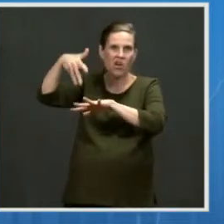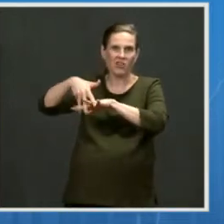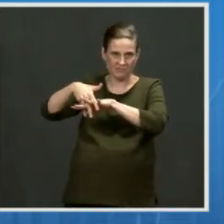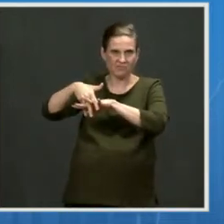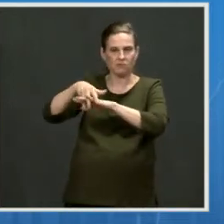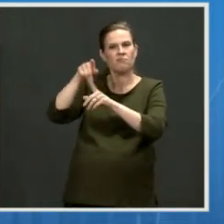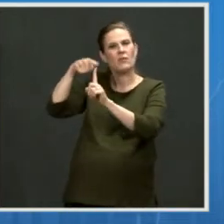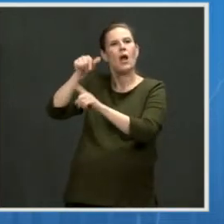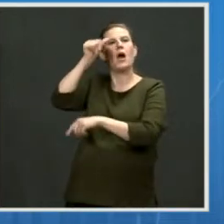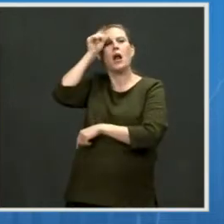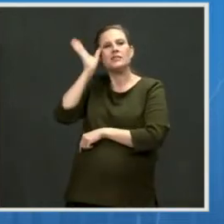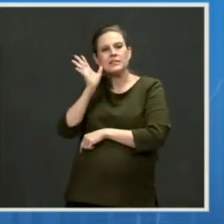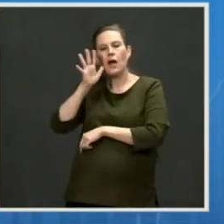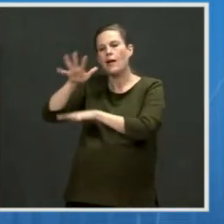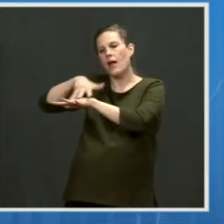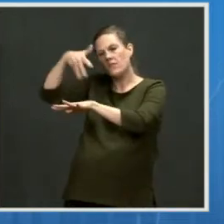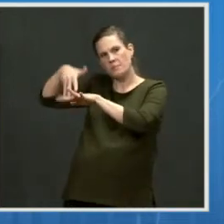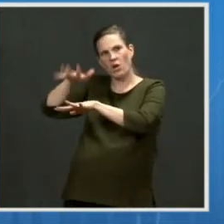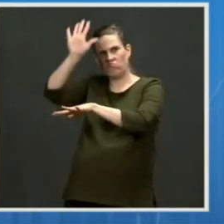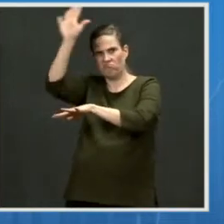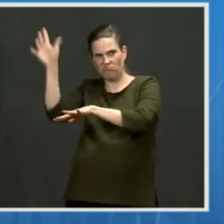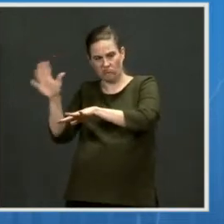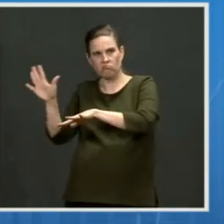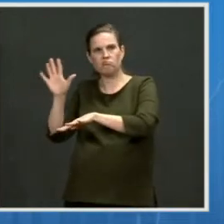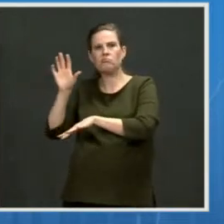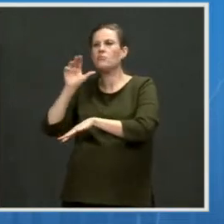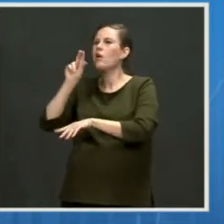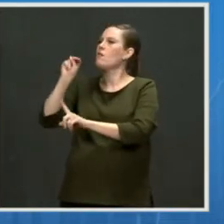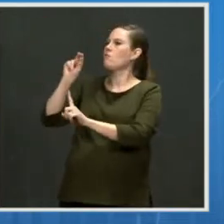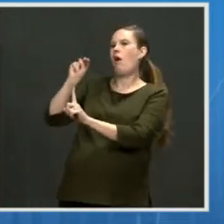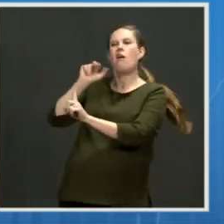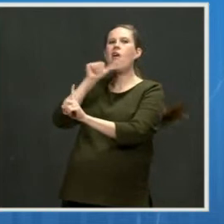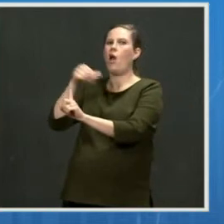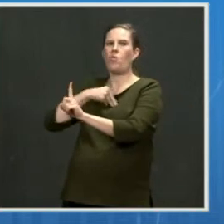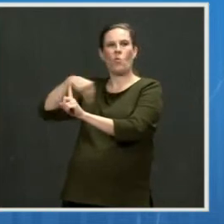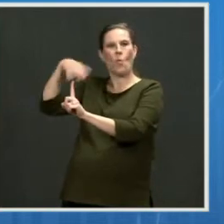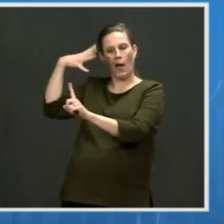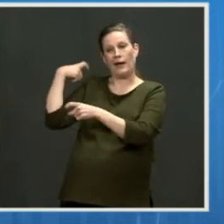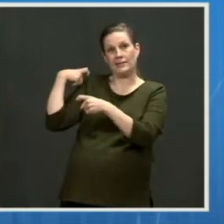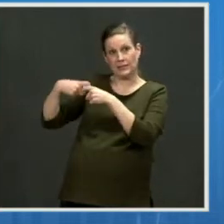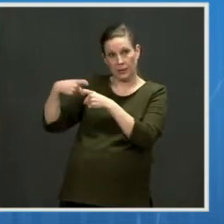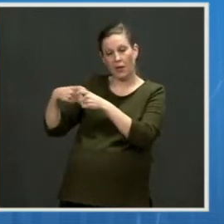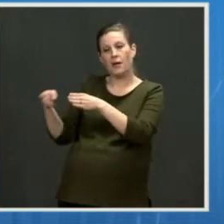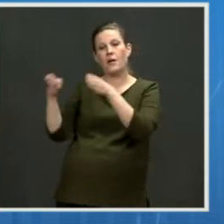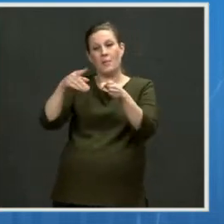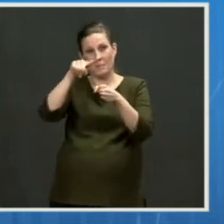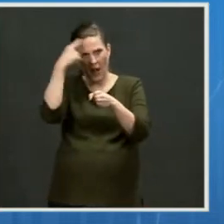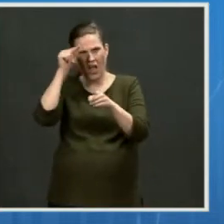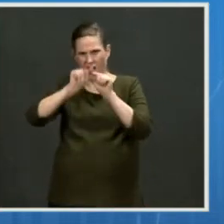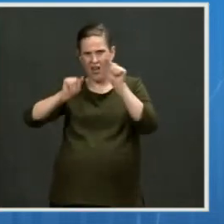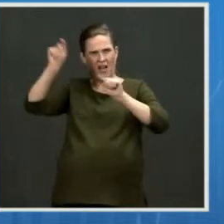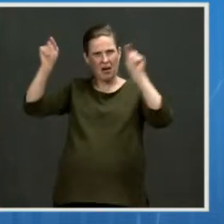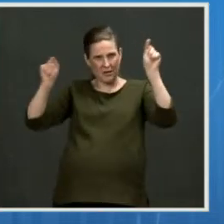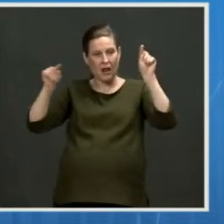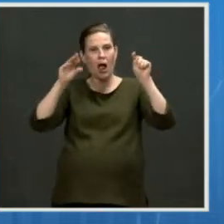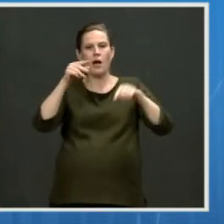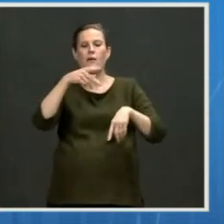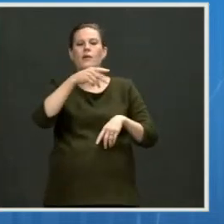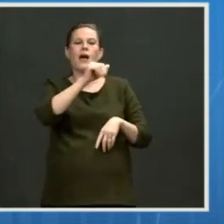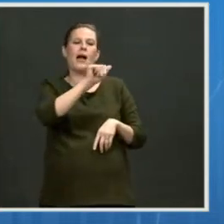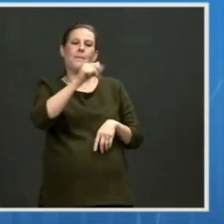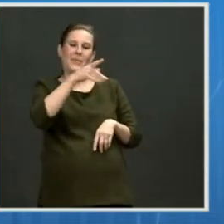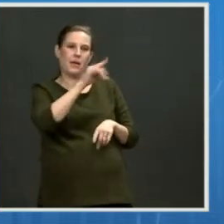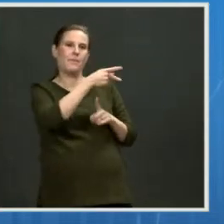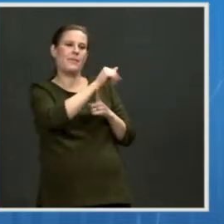Hispanics, non-Hispanic Blacks, and non-Hispanic Native Hawaiian and Pacific Islander persons compared to